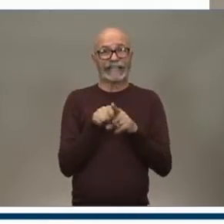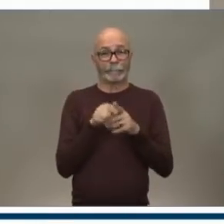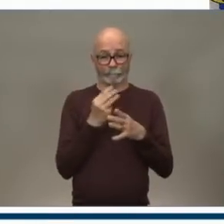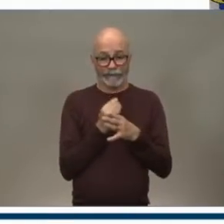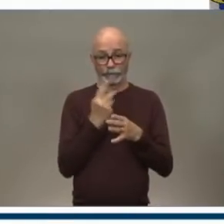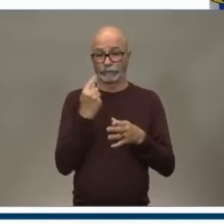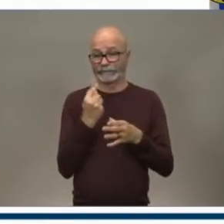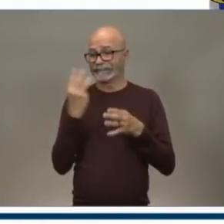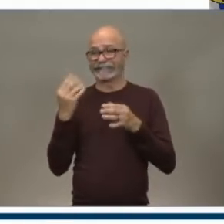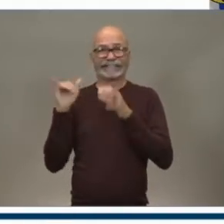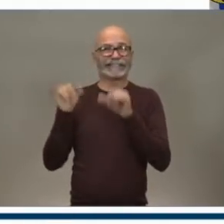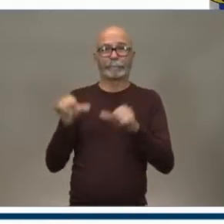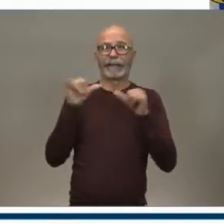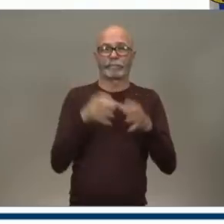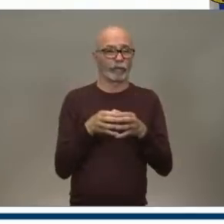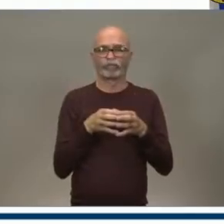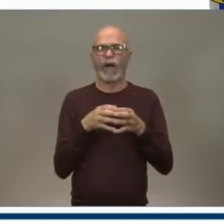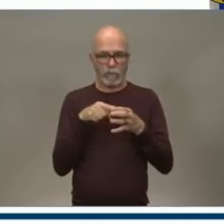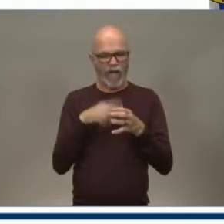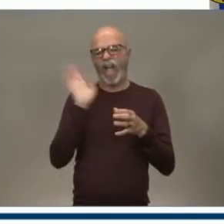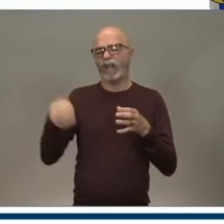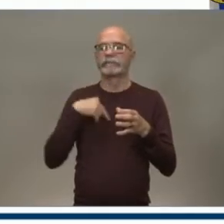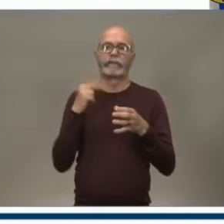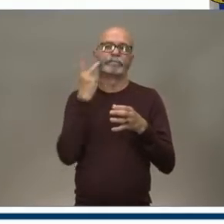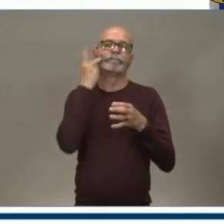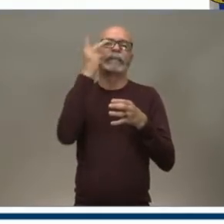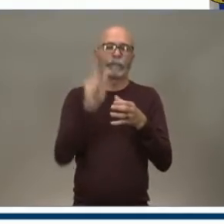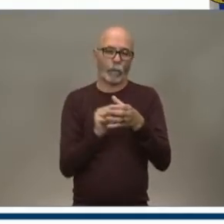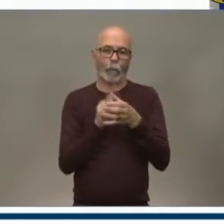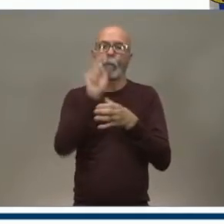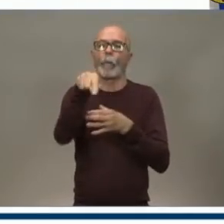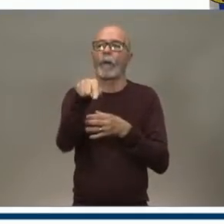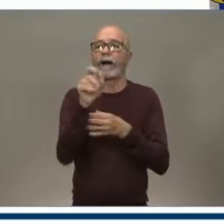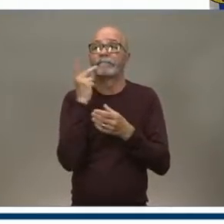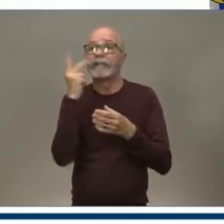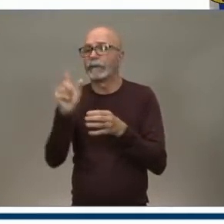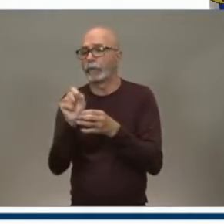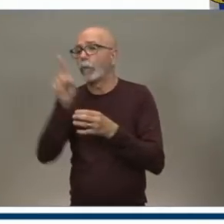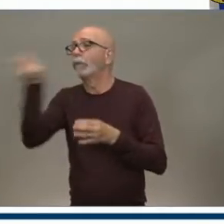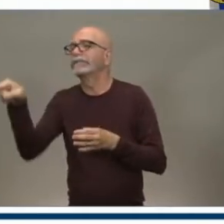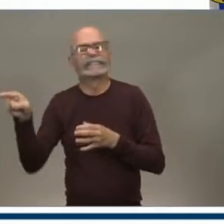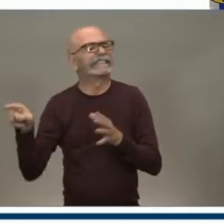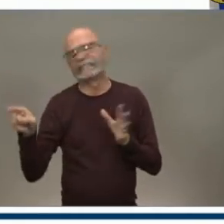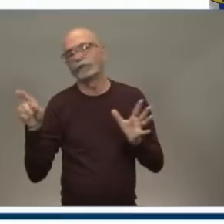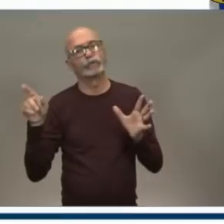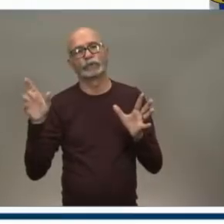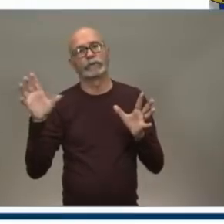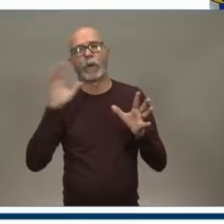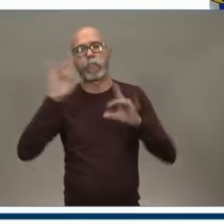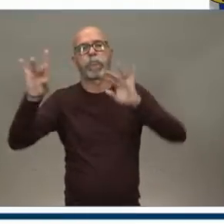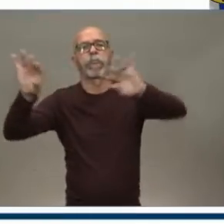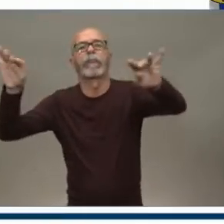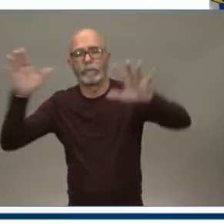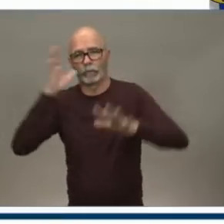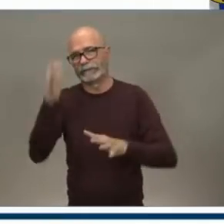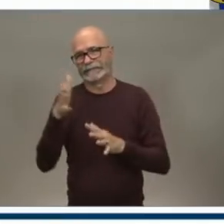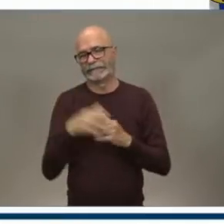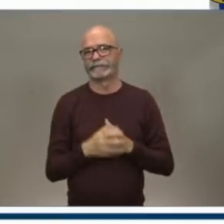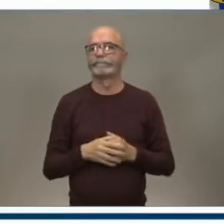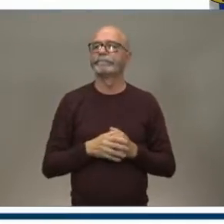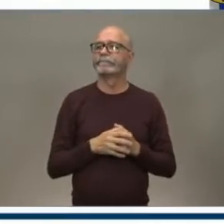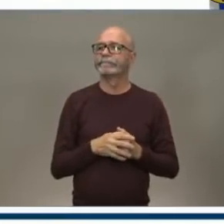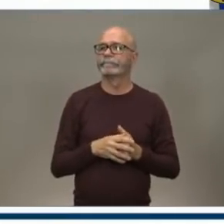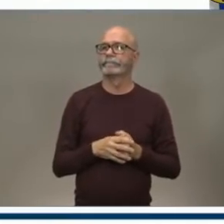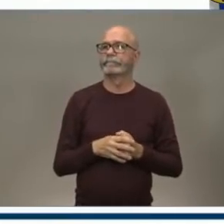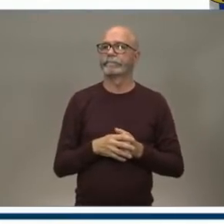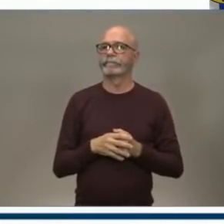will go to Elizabeth McSheffrey with Global. Very quick one, Dr. Strang. I don't know that I've heard this yet. Are we officially in the